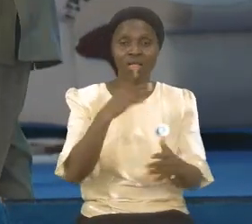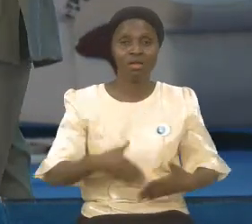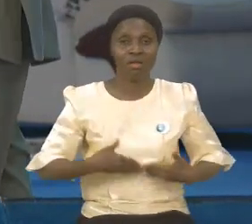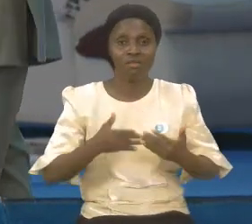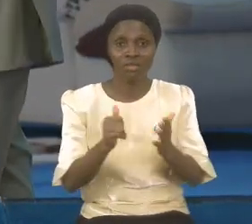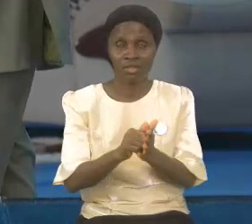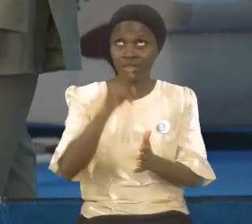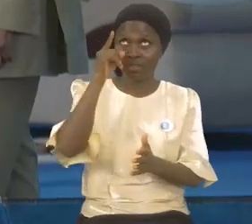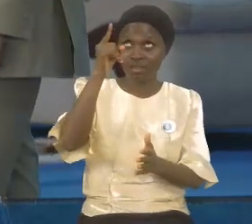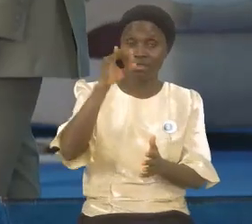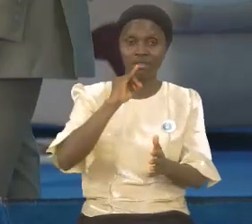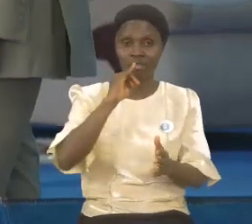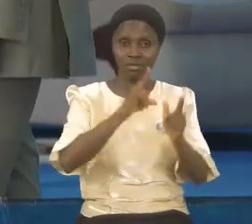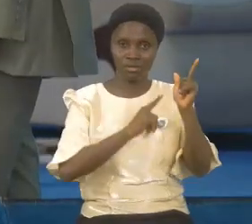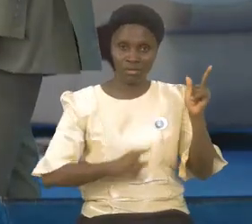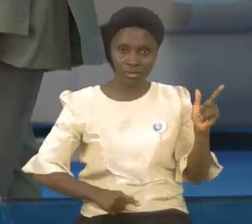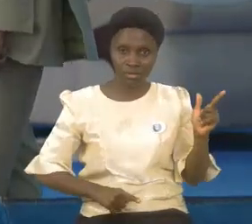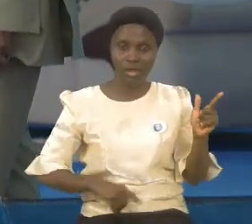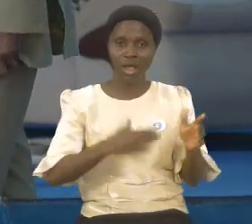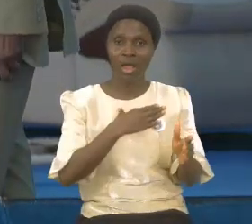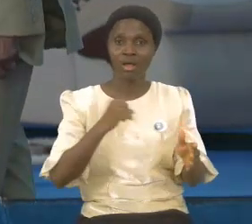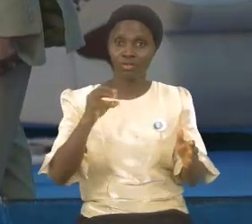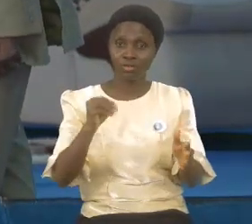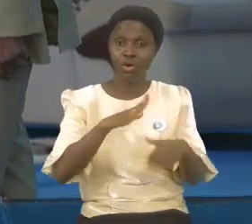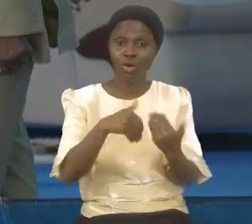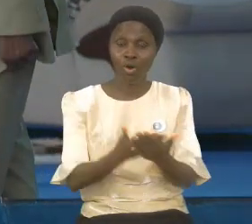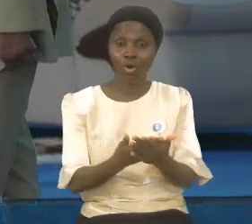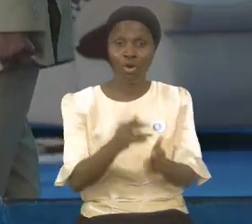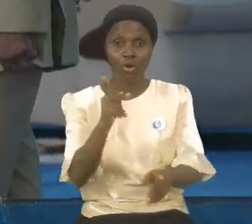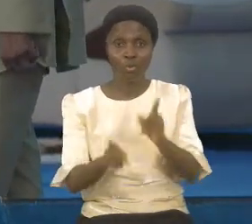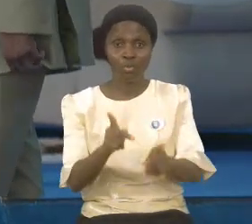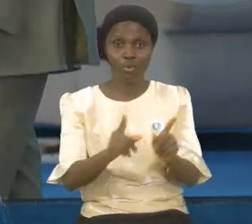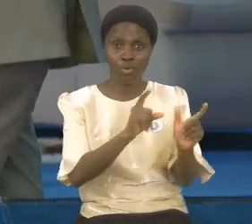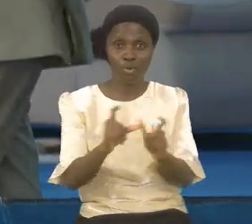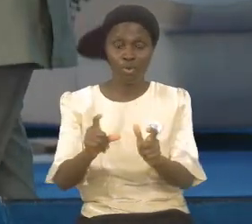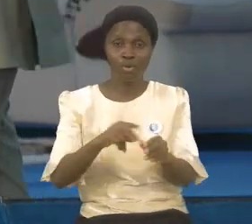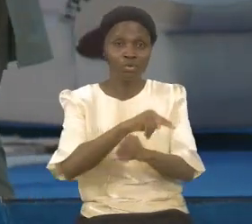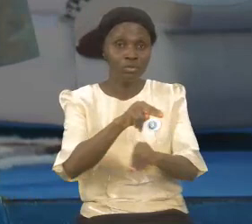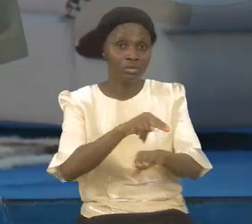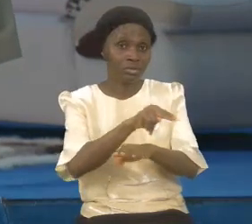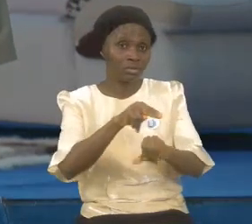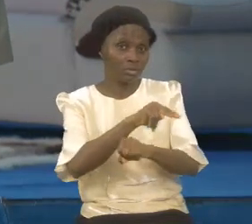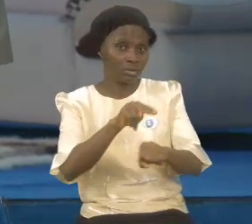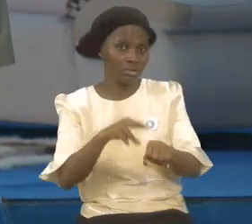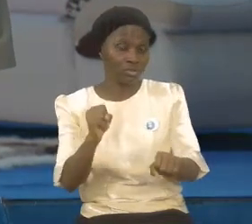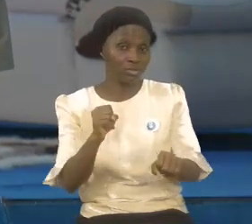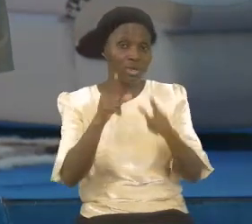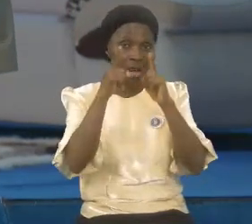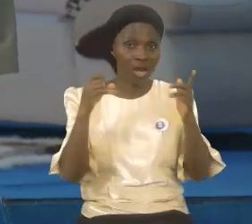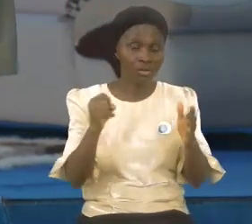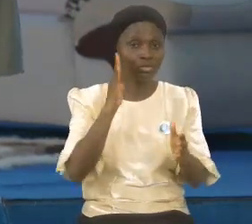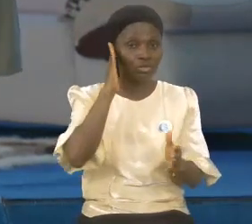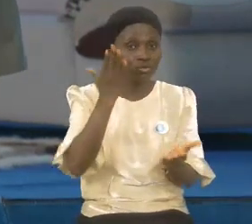is Lord. And so all people, all nations, all languages shall serve him.